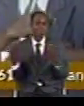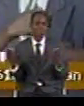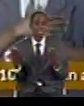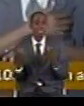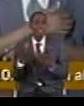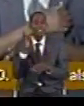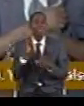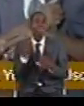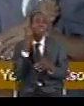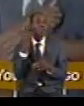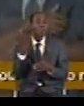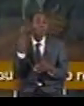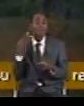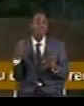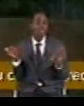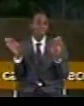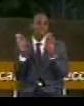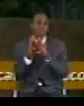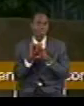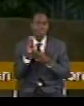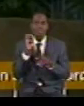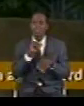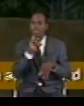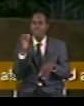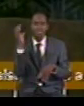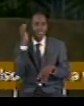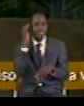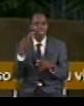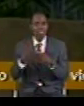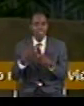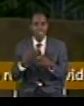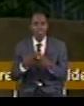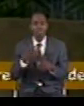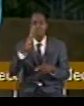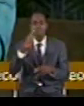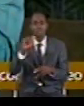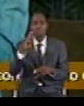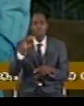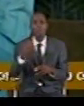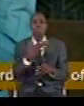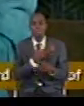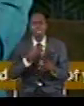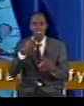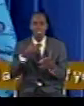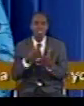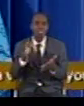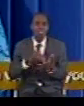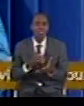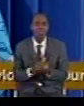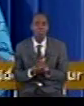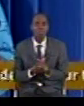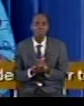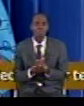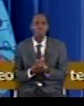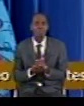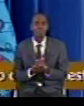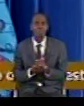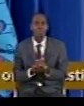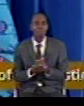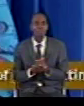deaf, he cannot hear Baba. Oh, yeah, say it again. I want to hear it again. Baba. Talk to her